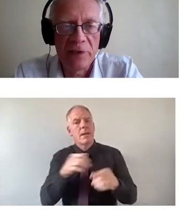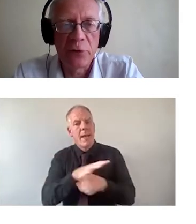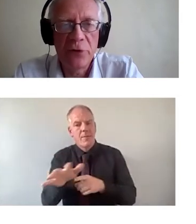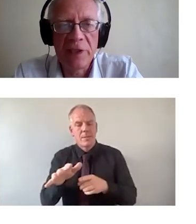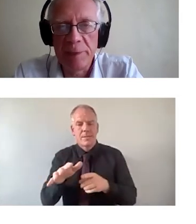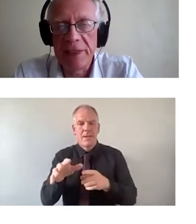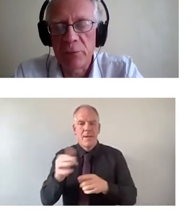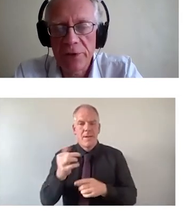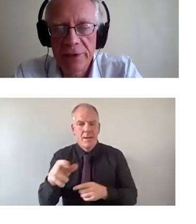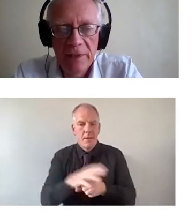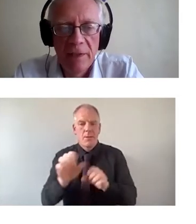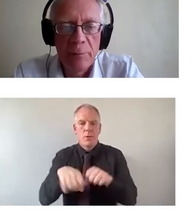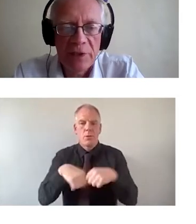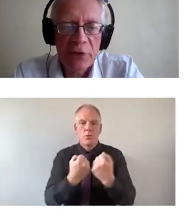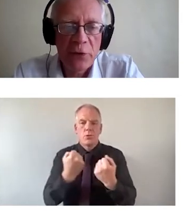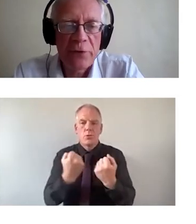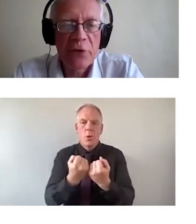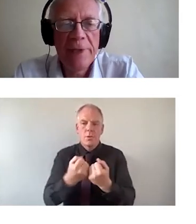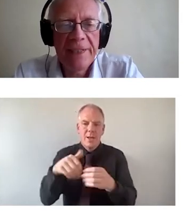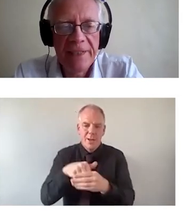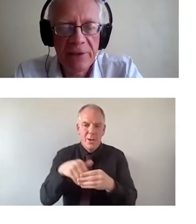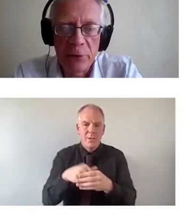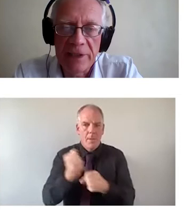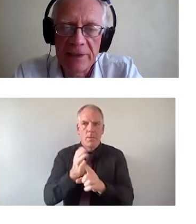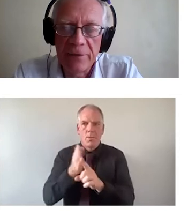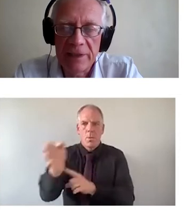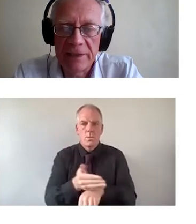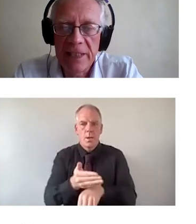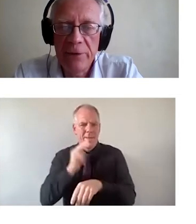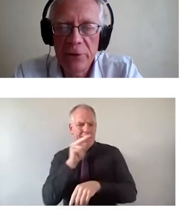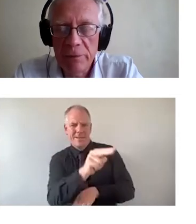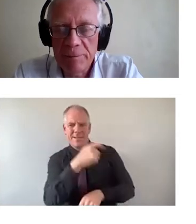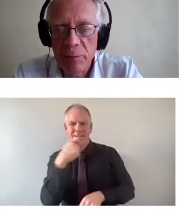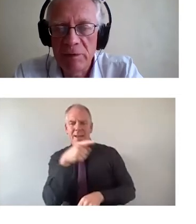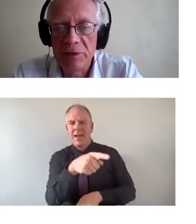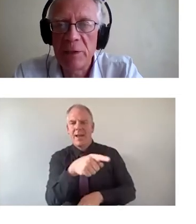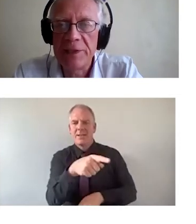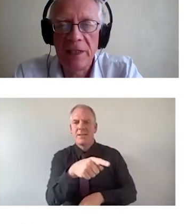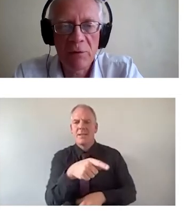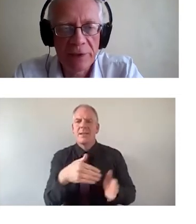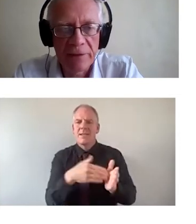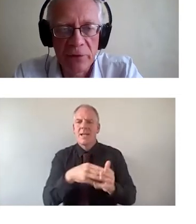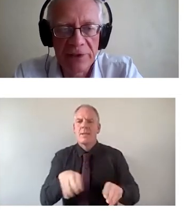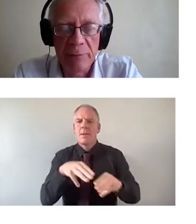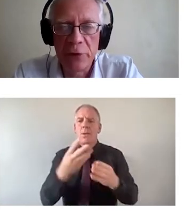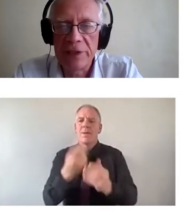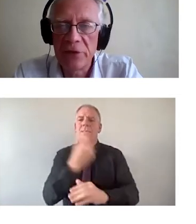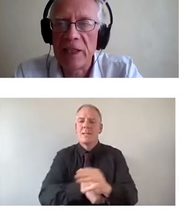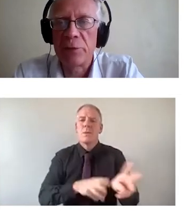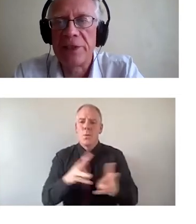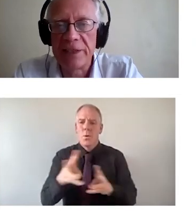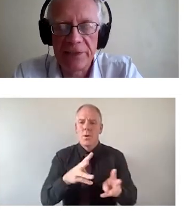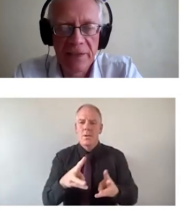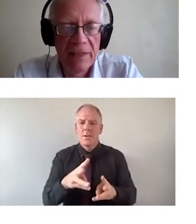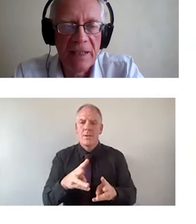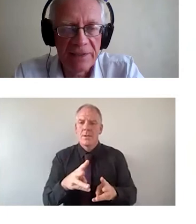and social exclusion is being at work. But it's showing here, you know, that in fact, that even, you know, when people with disability are working full-time, you know, they're not